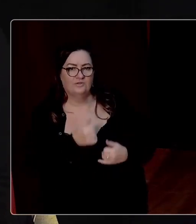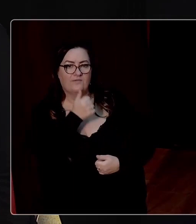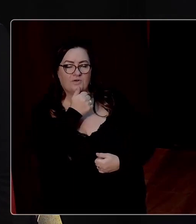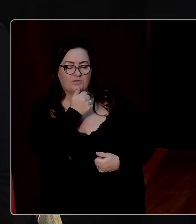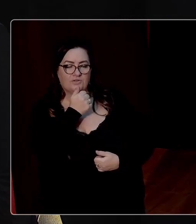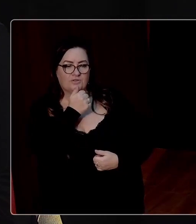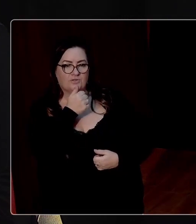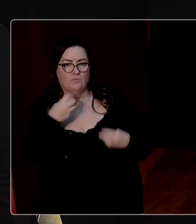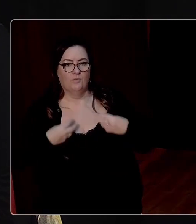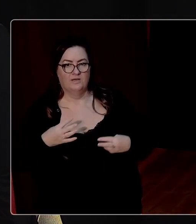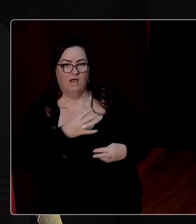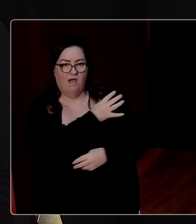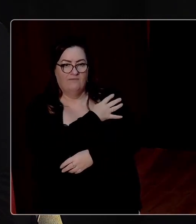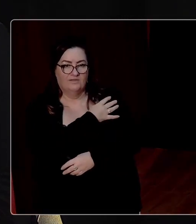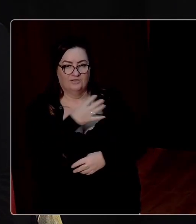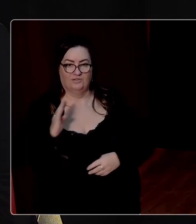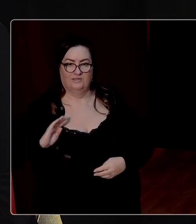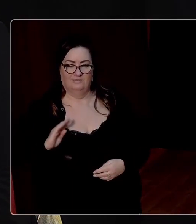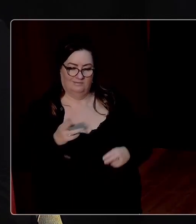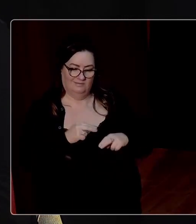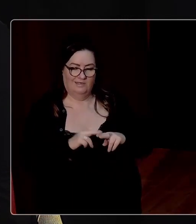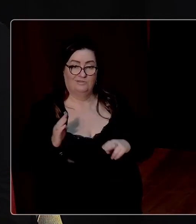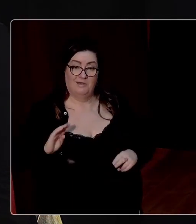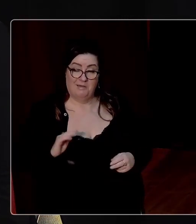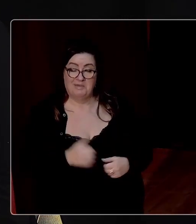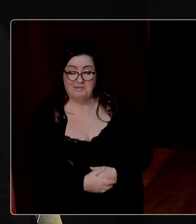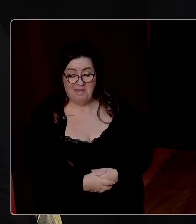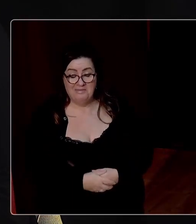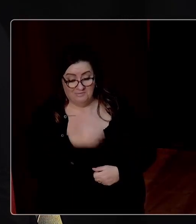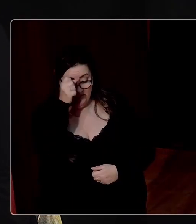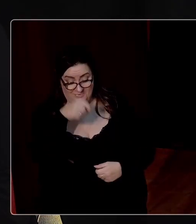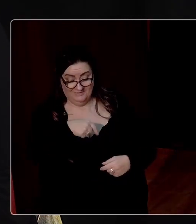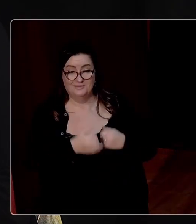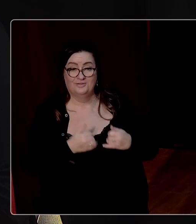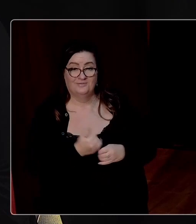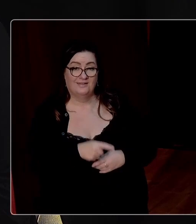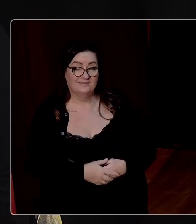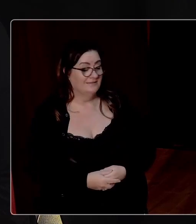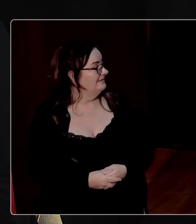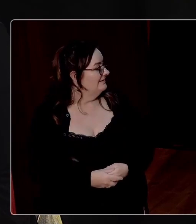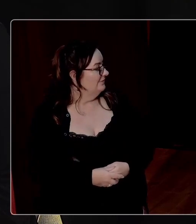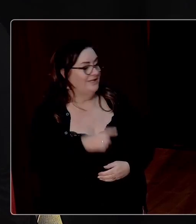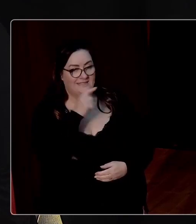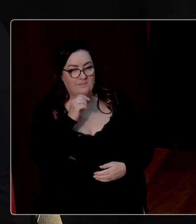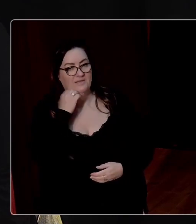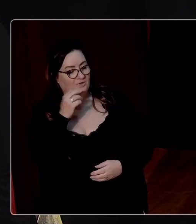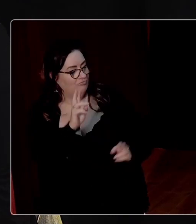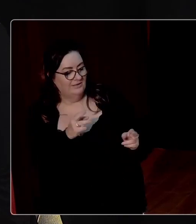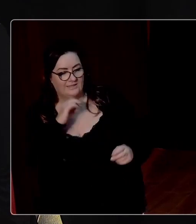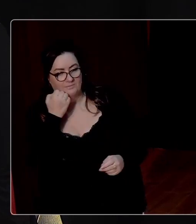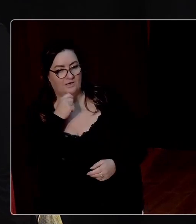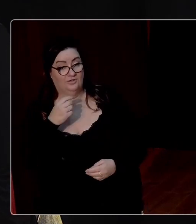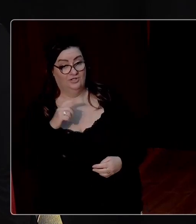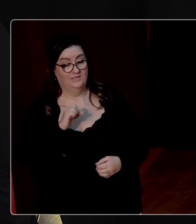woman officer in the National Army. Yeah. Yeah. So yes, it's they said it was because she was